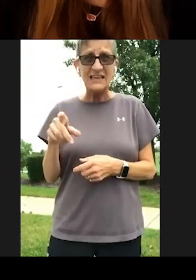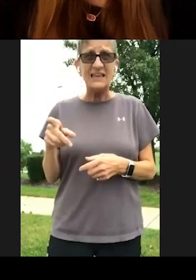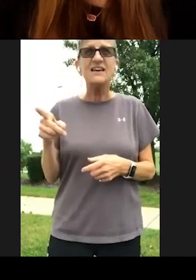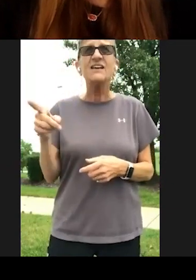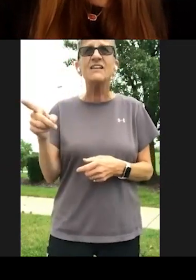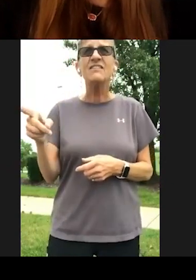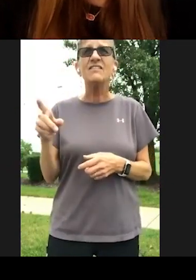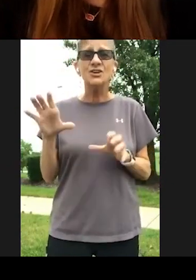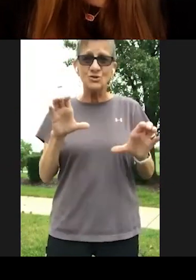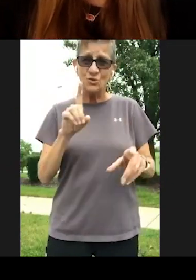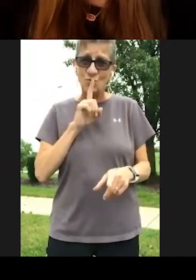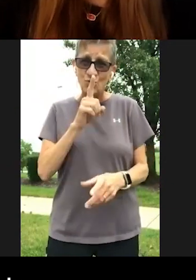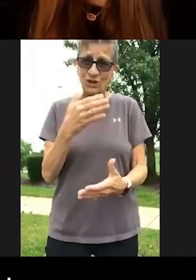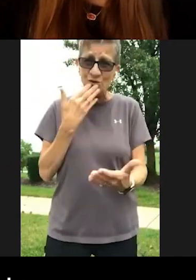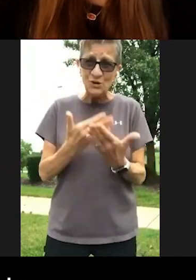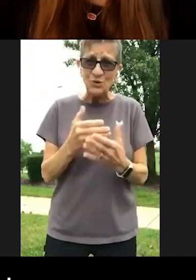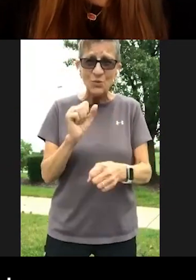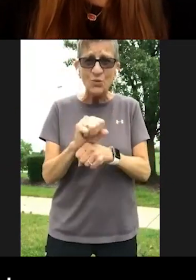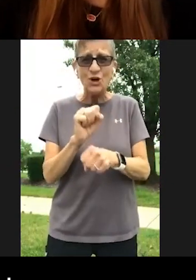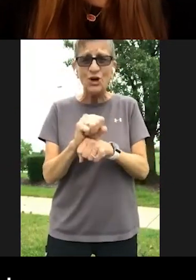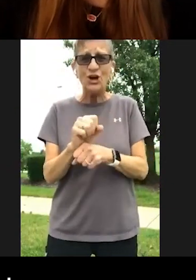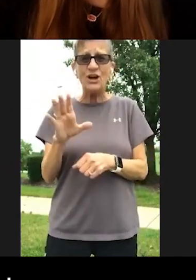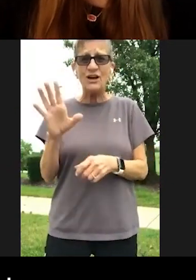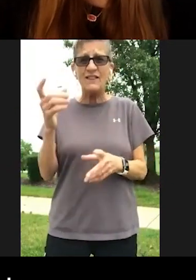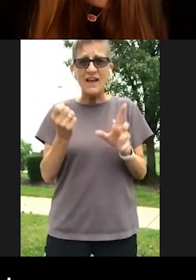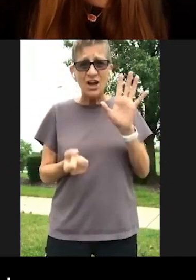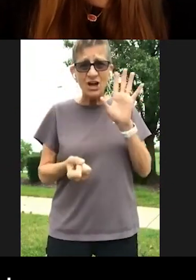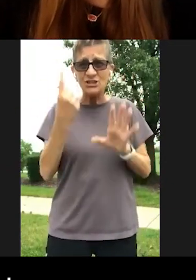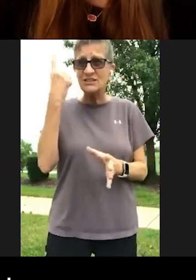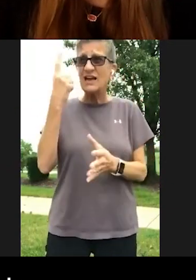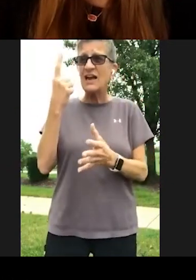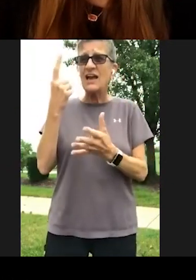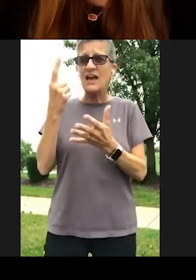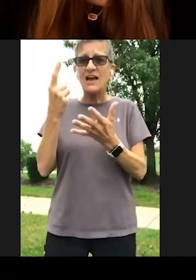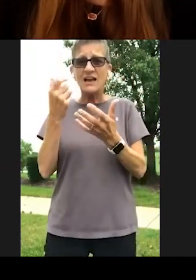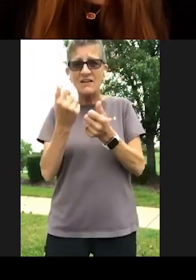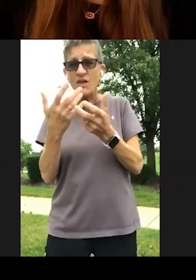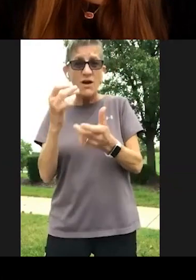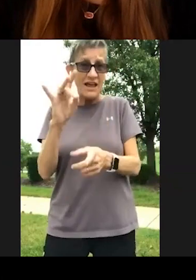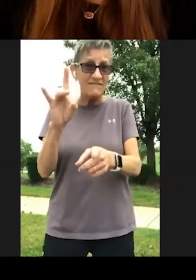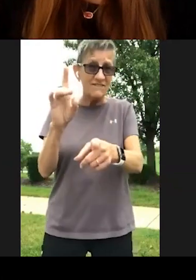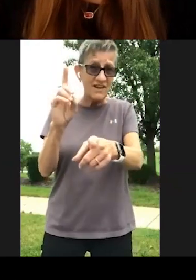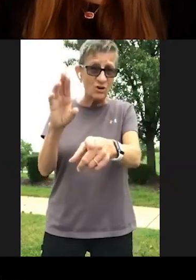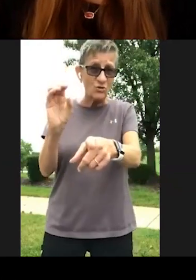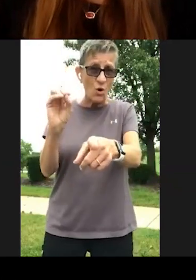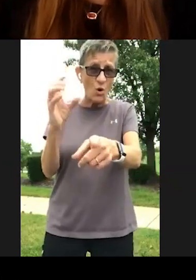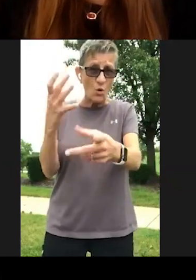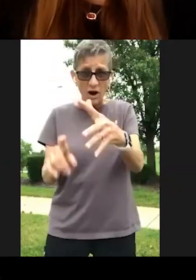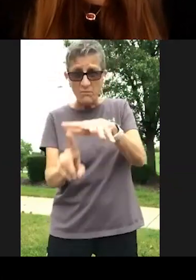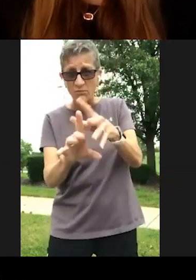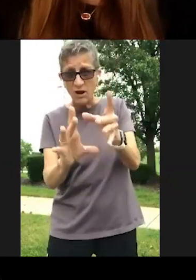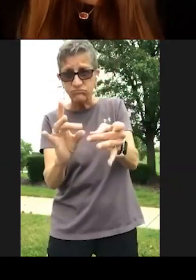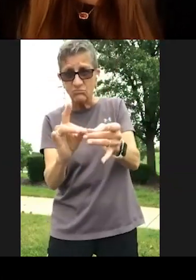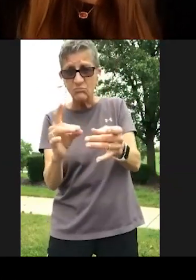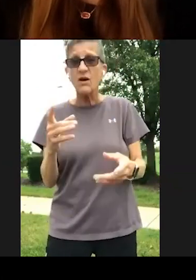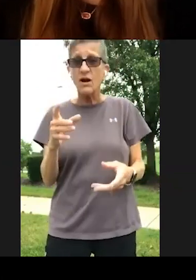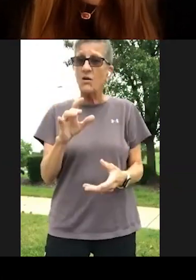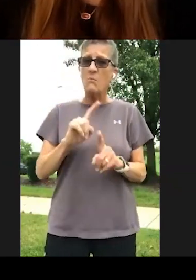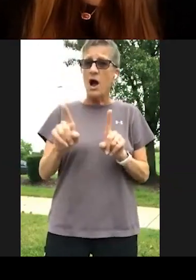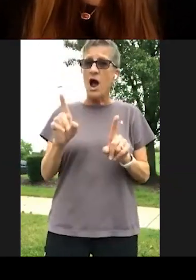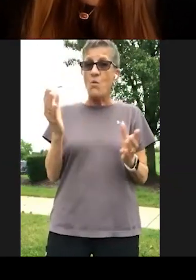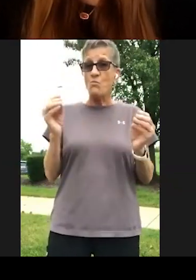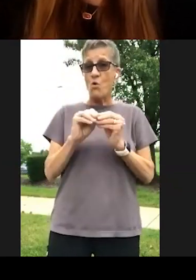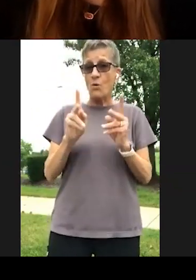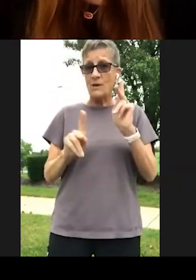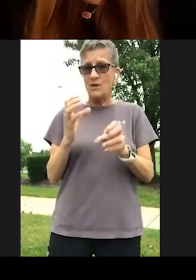really good work and understand. I don't know if Dr. O wants to pop anything in there, that more people are being hired. And that's